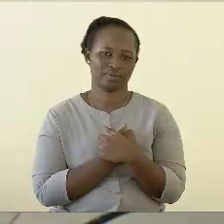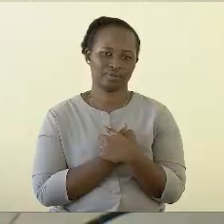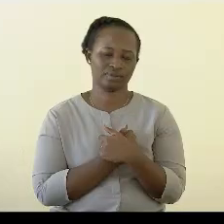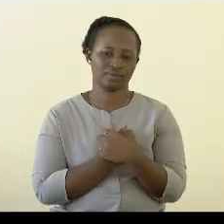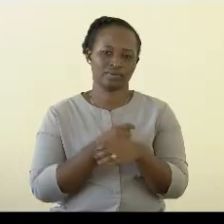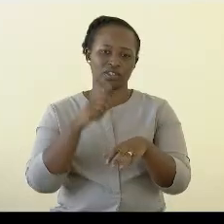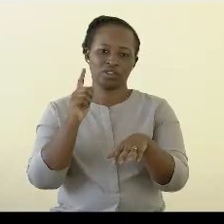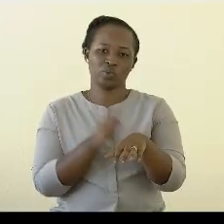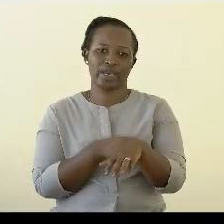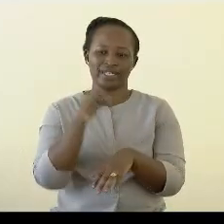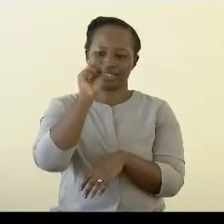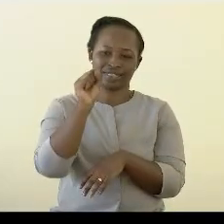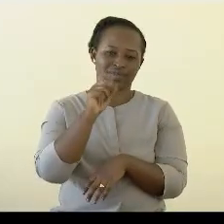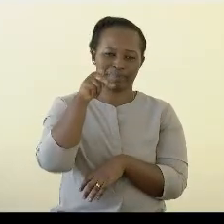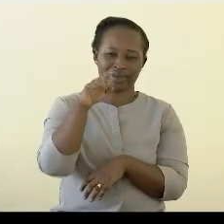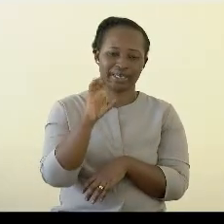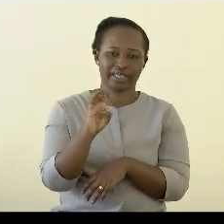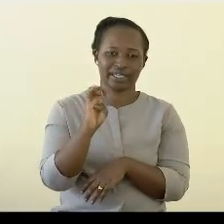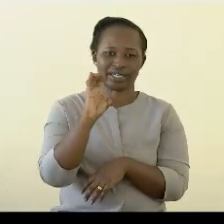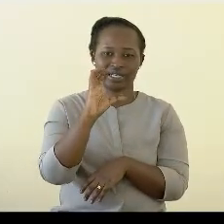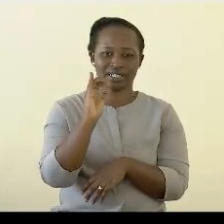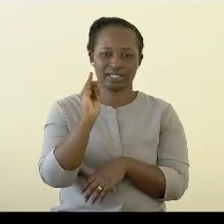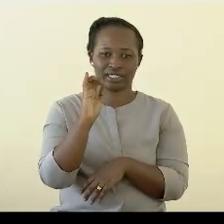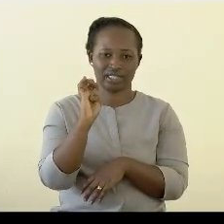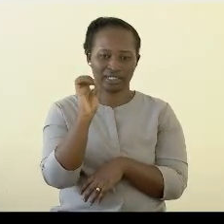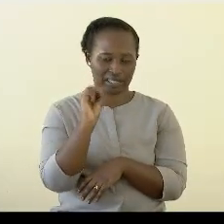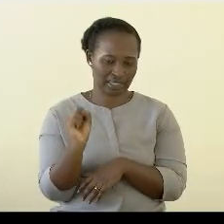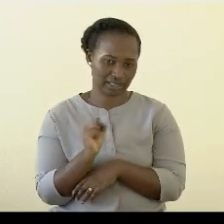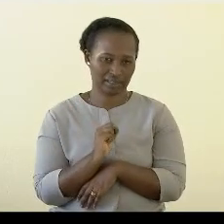When a species, a population,